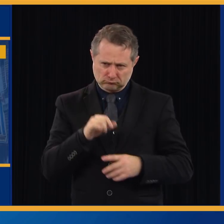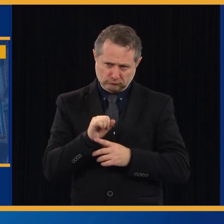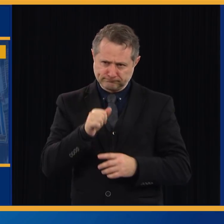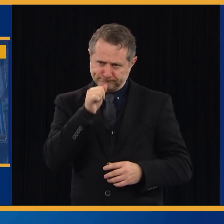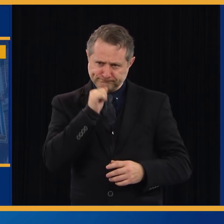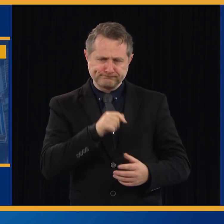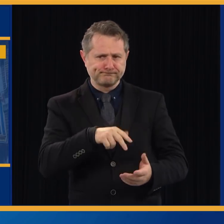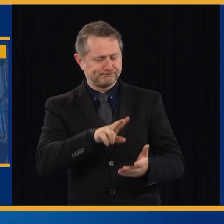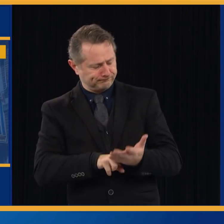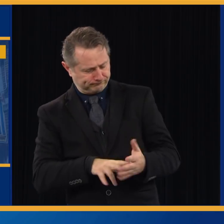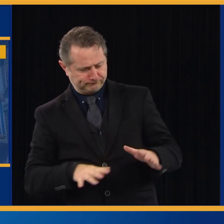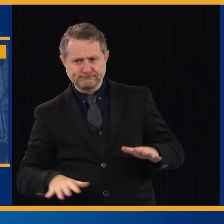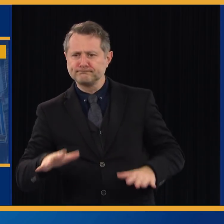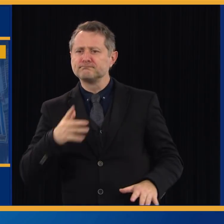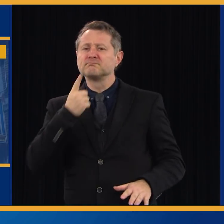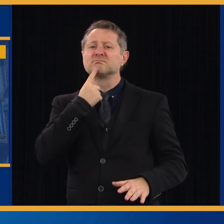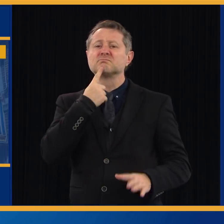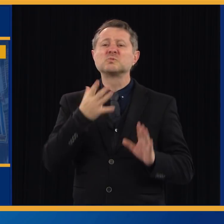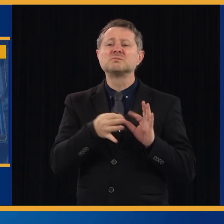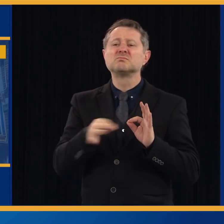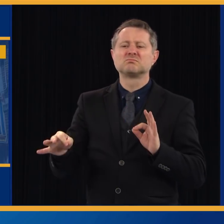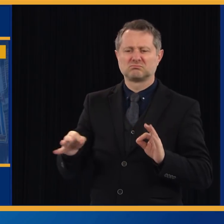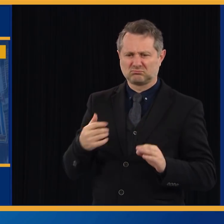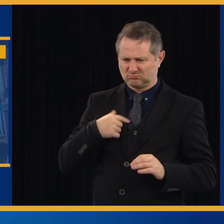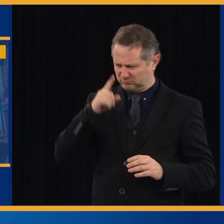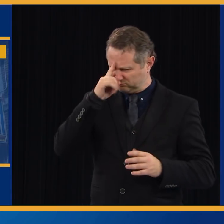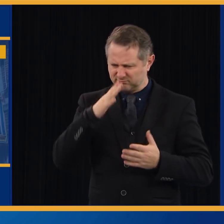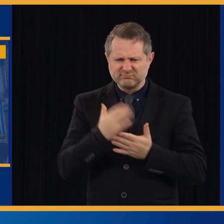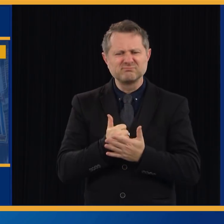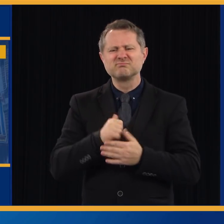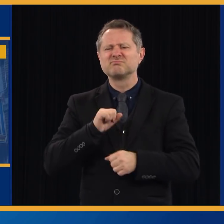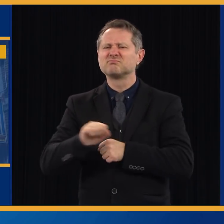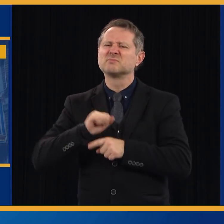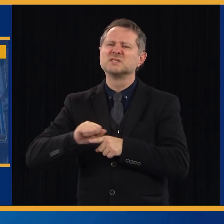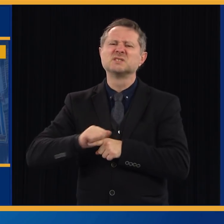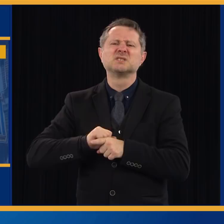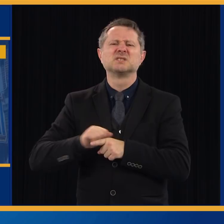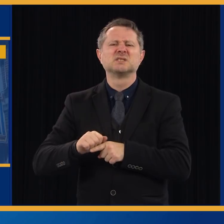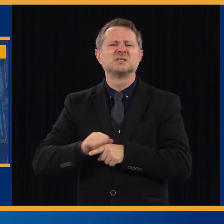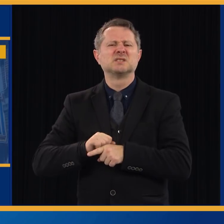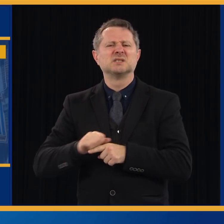He worked harder, practiced